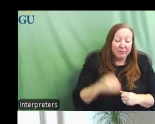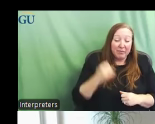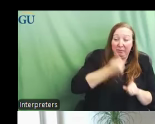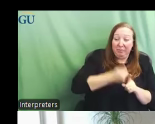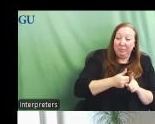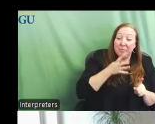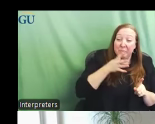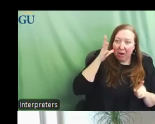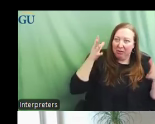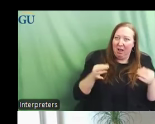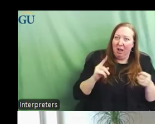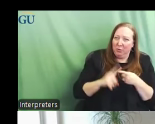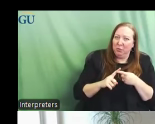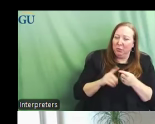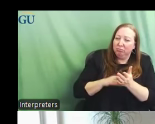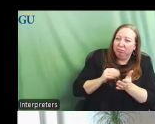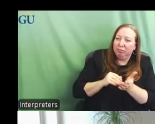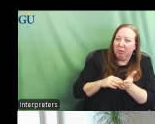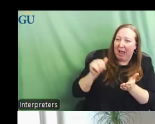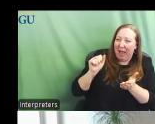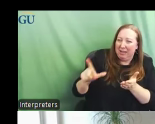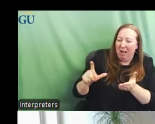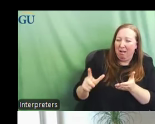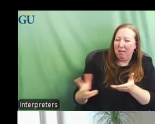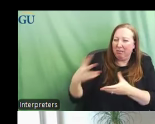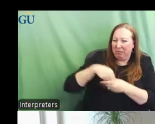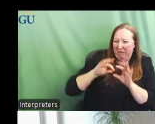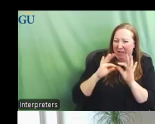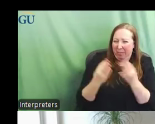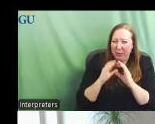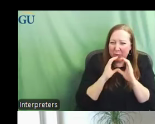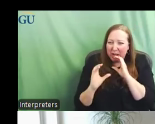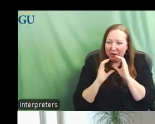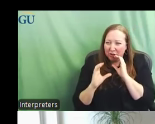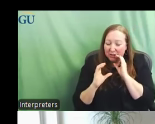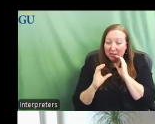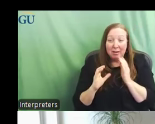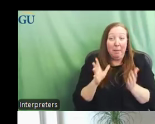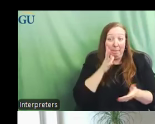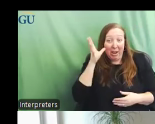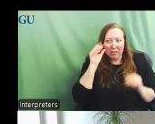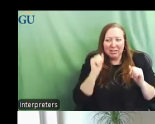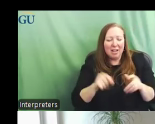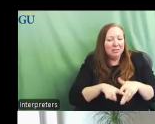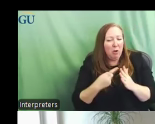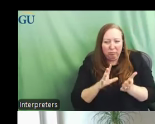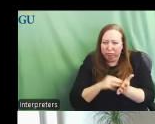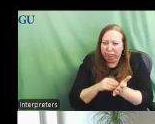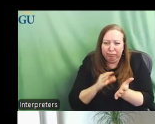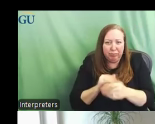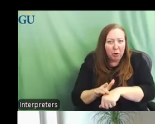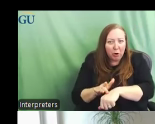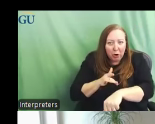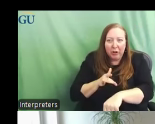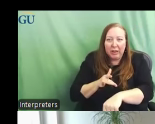pursues American Sign Language as part of their communication opportunities, they can begin learning early on while their child is